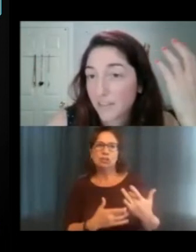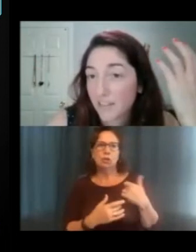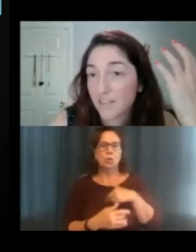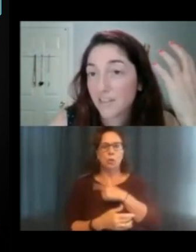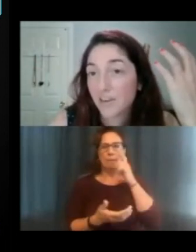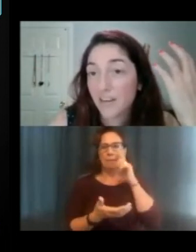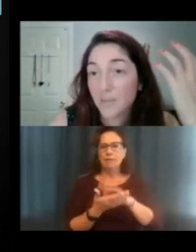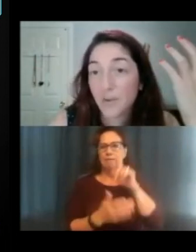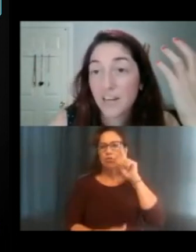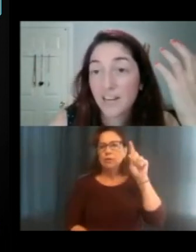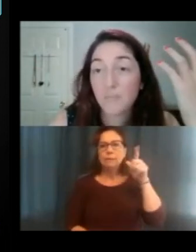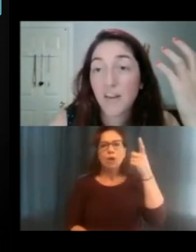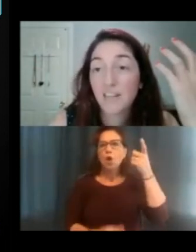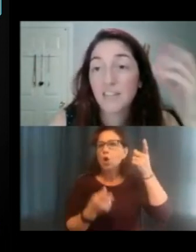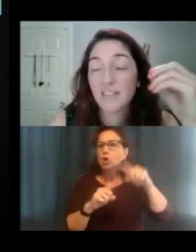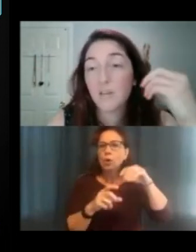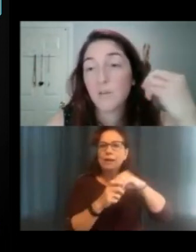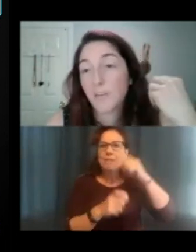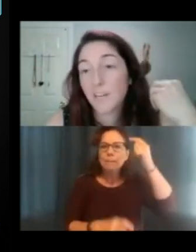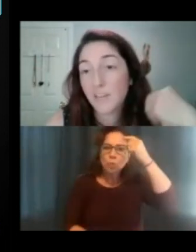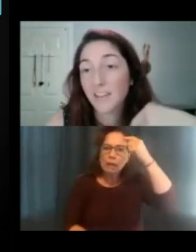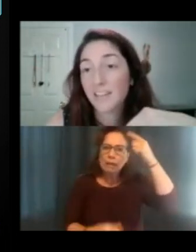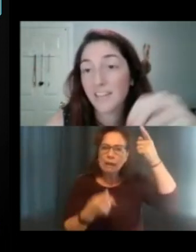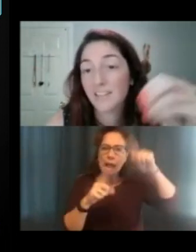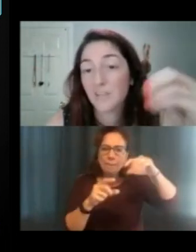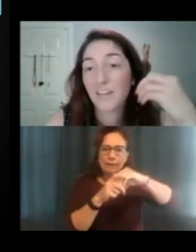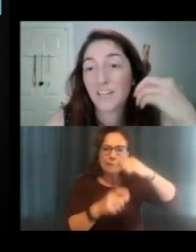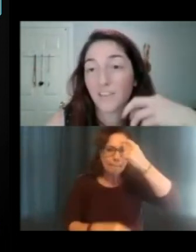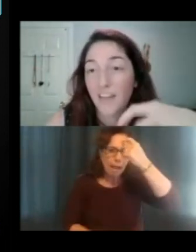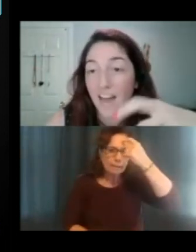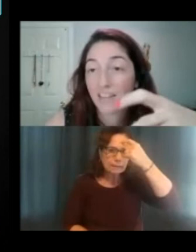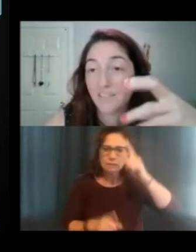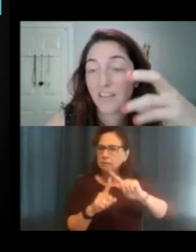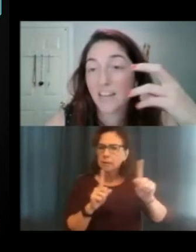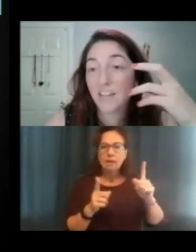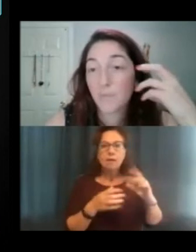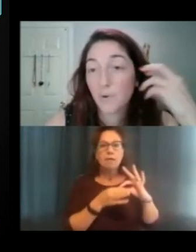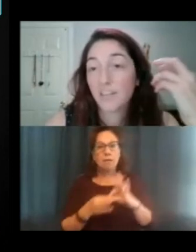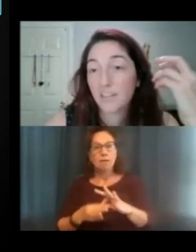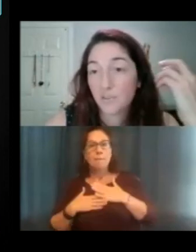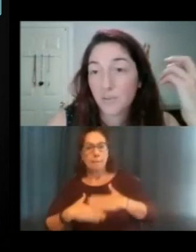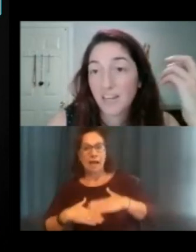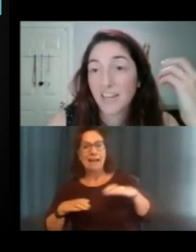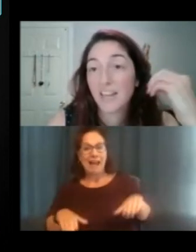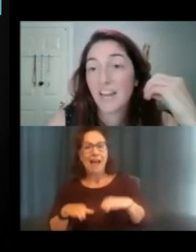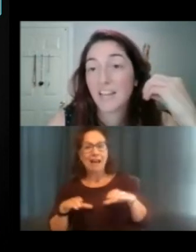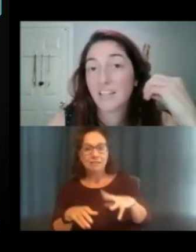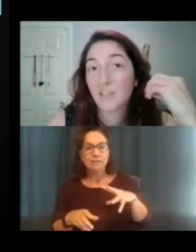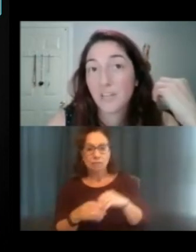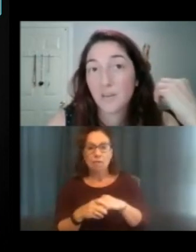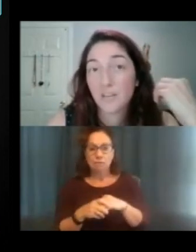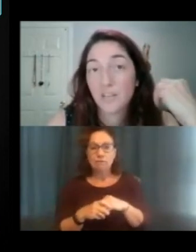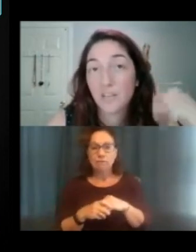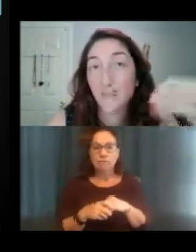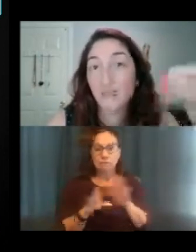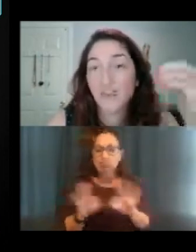being something that's just occurring in the brain and in the mind. But in reality, the body is very active and important to dreaming. And so